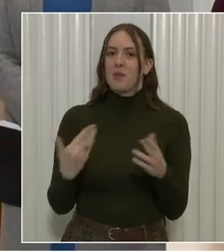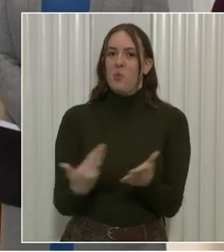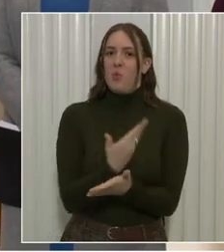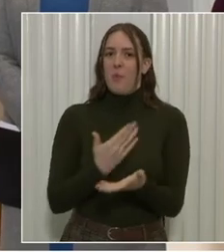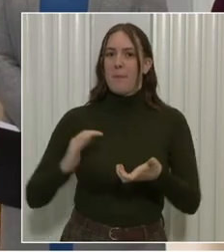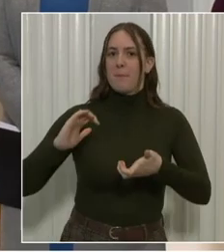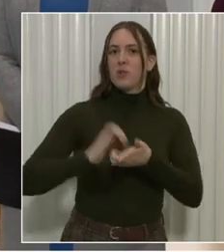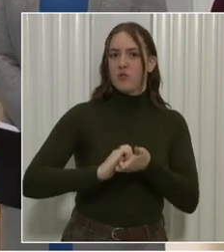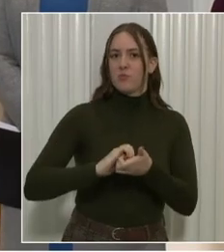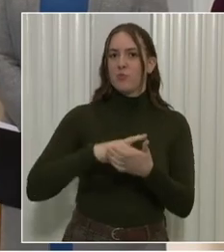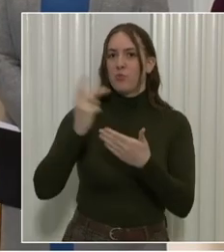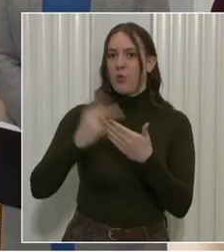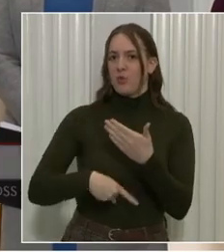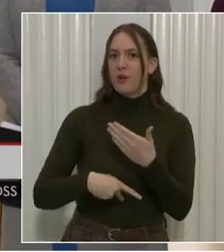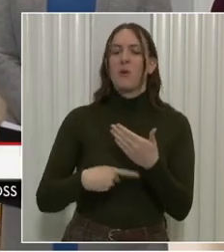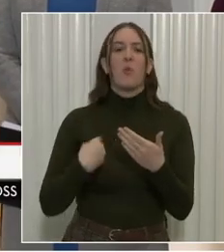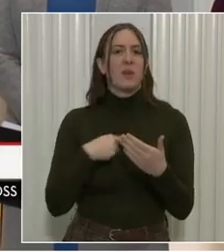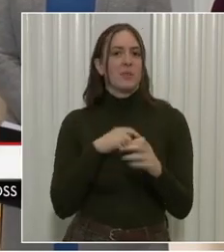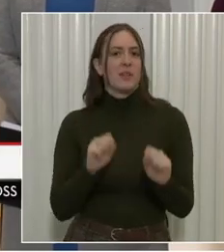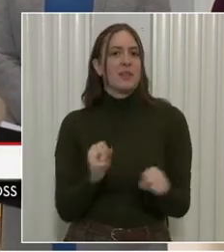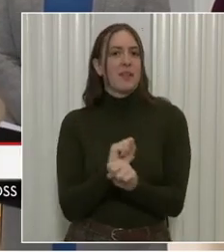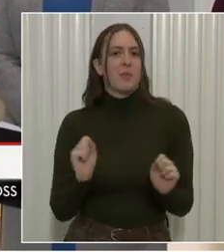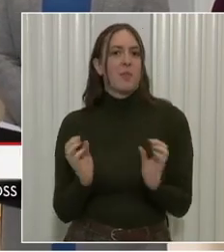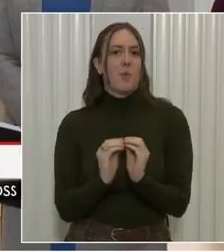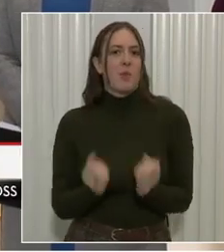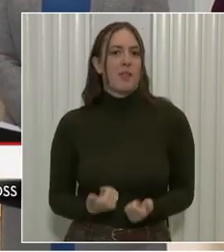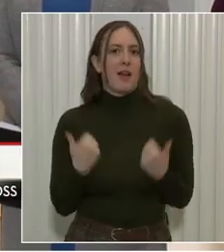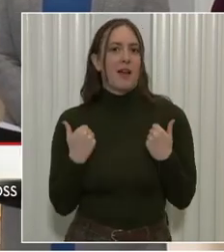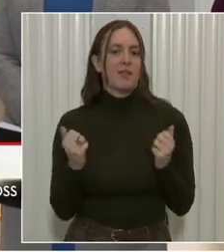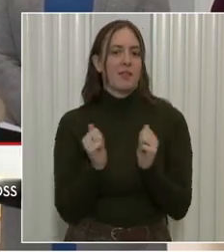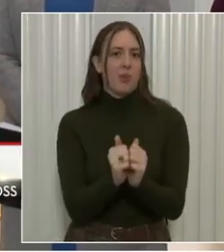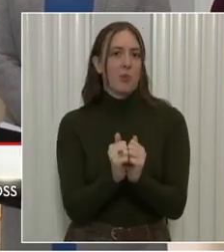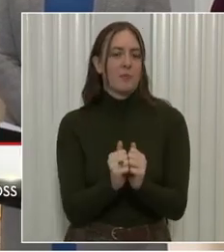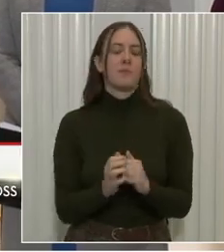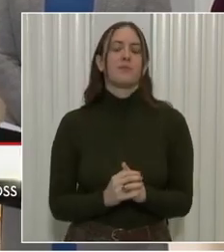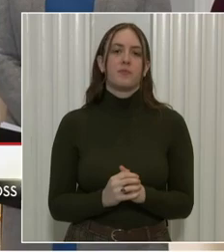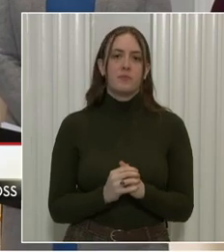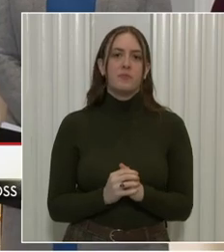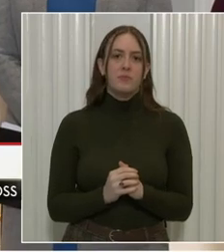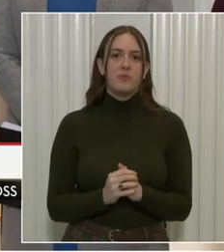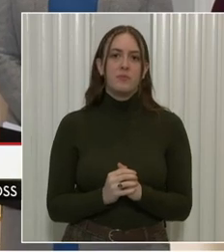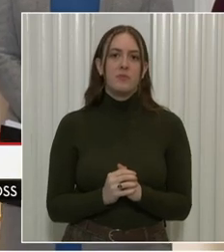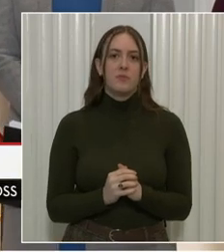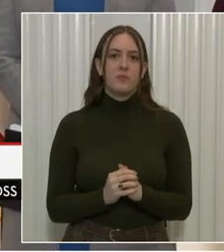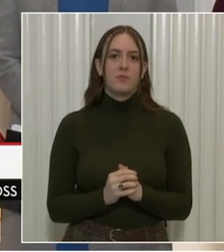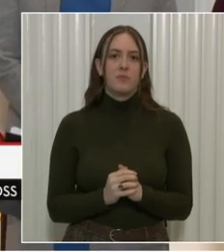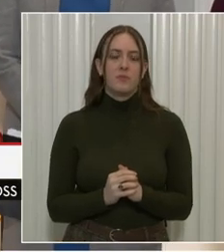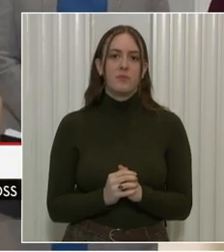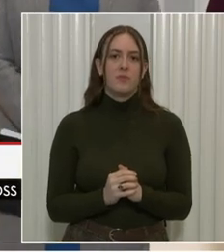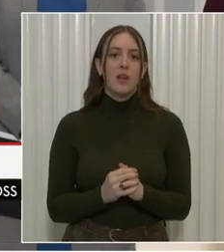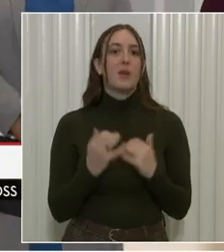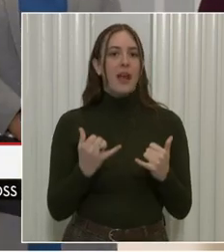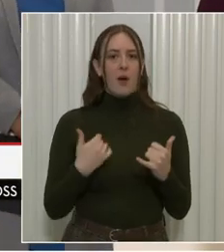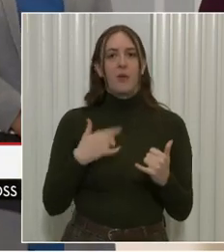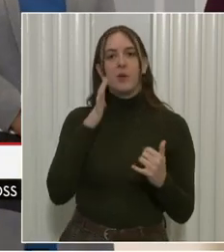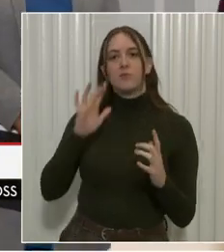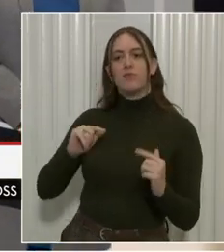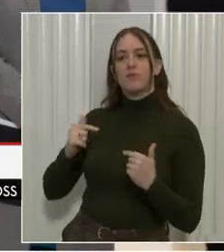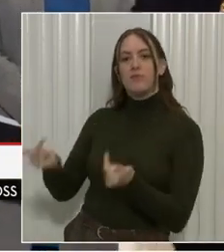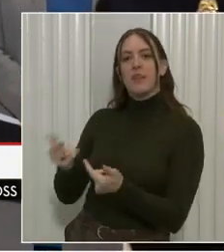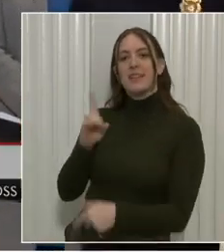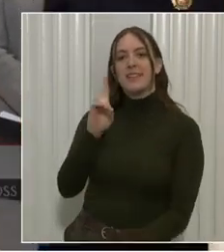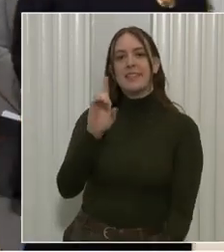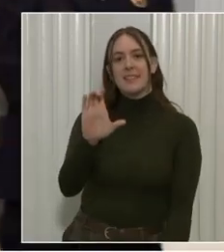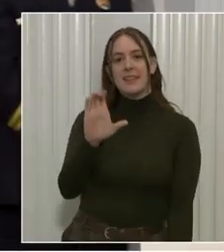more lives together. And so I'm going to turn this over real quick to DC Fire and EMS Chief John Donnelly for a